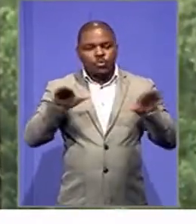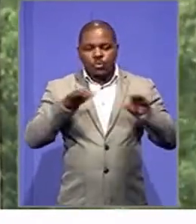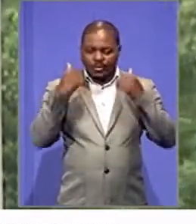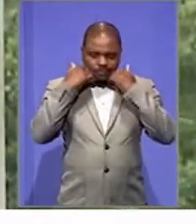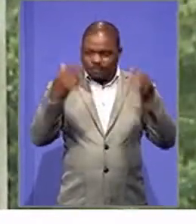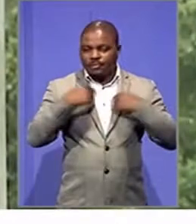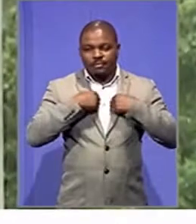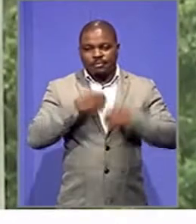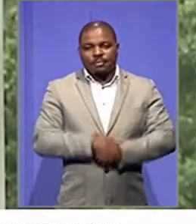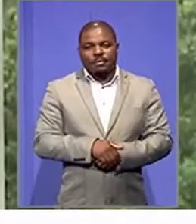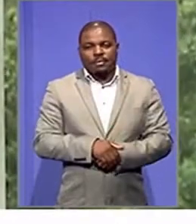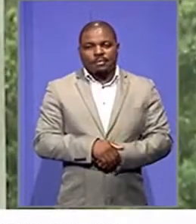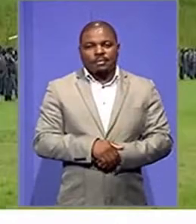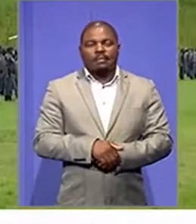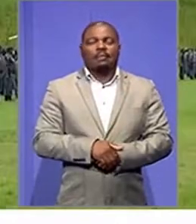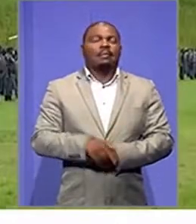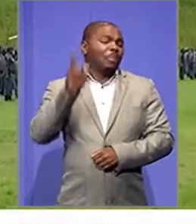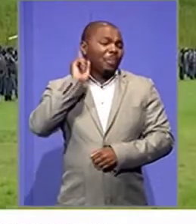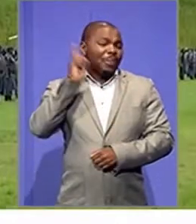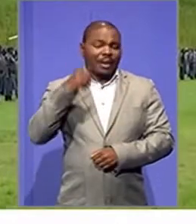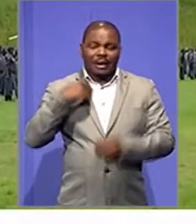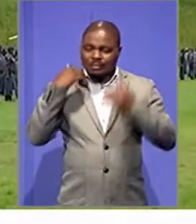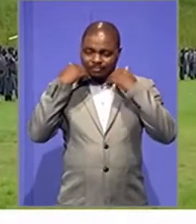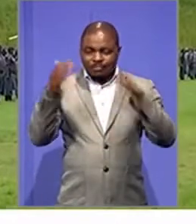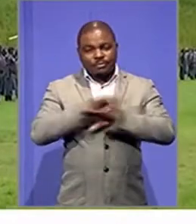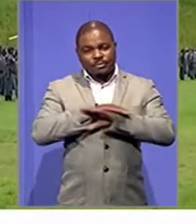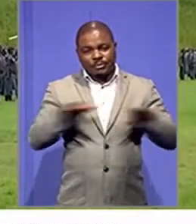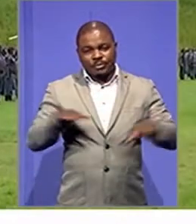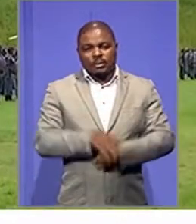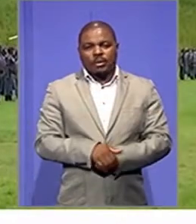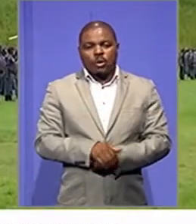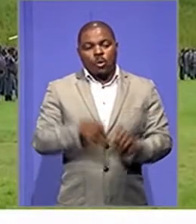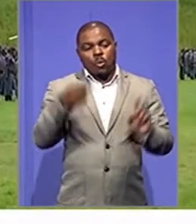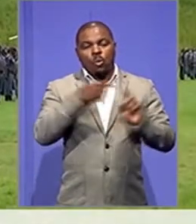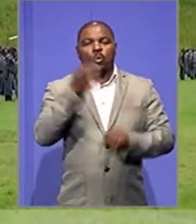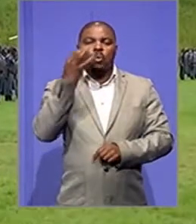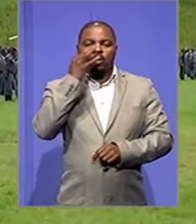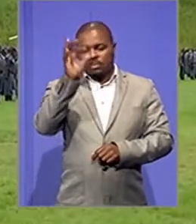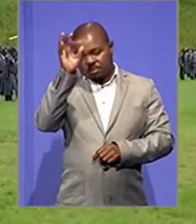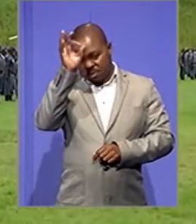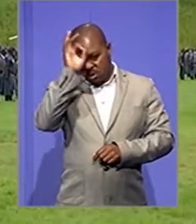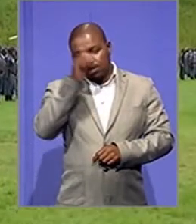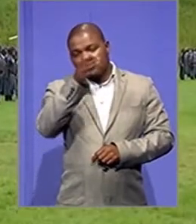want any nonsense. Uri mapolesa a tla matlafatsa matsholo a ho patrolla